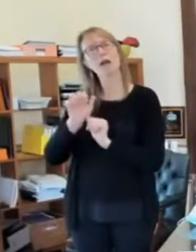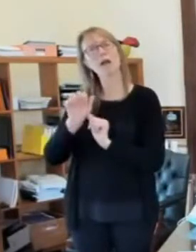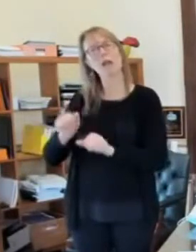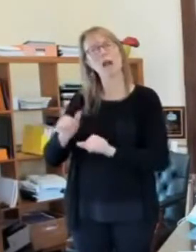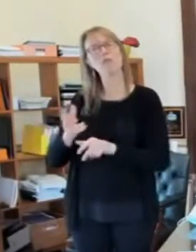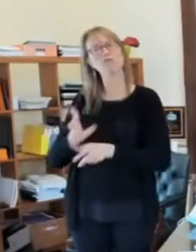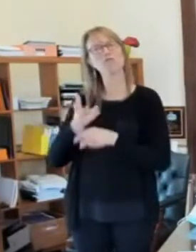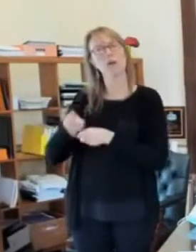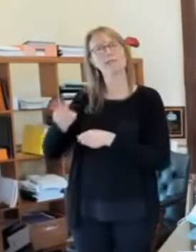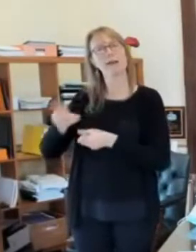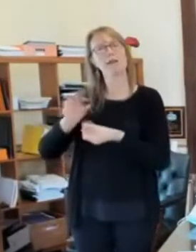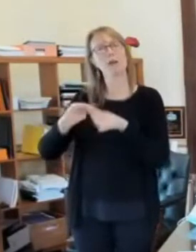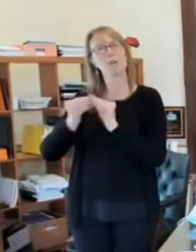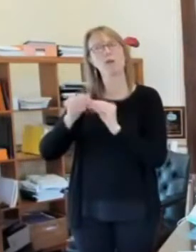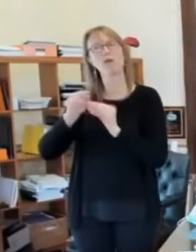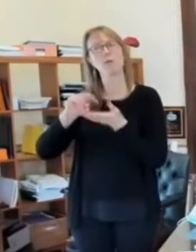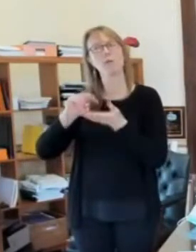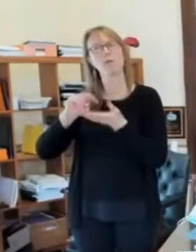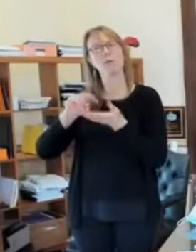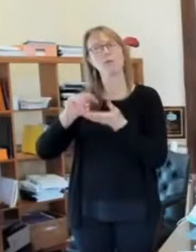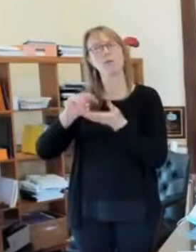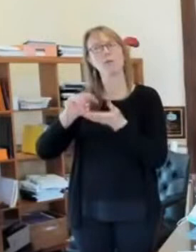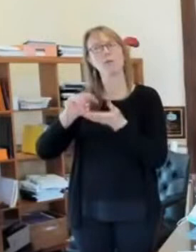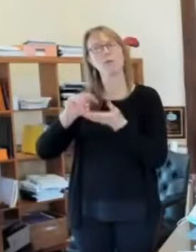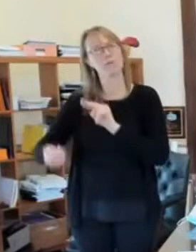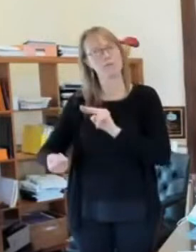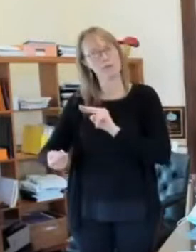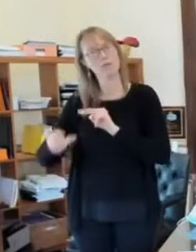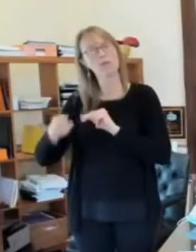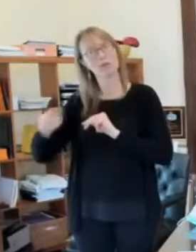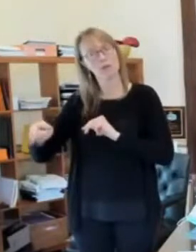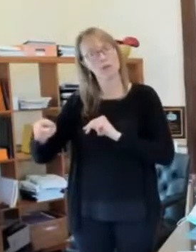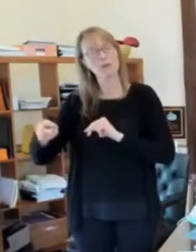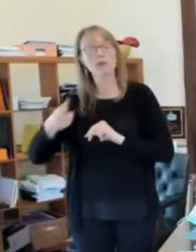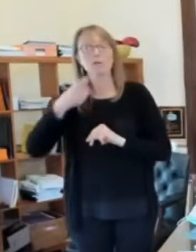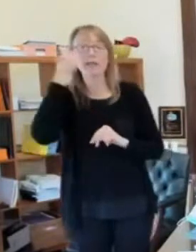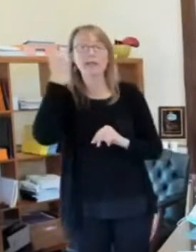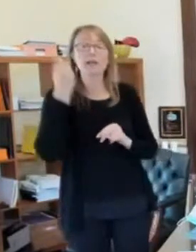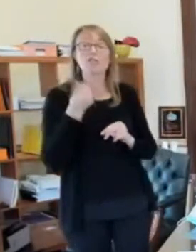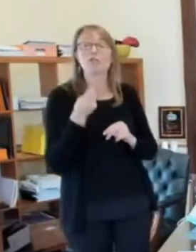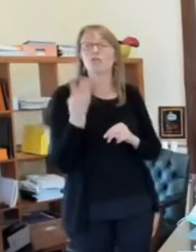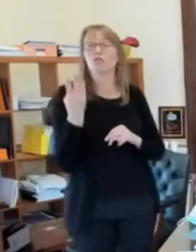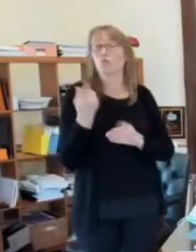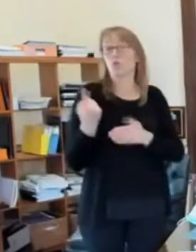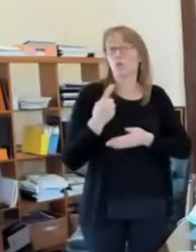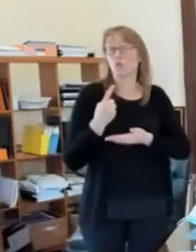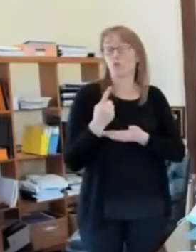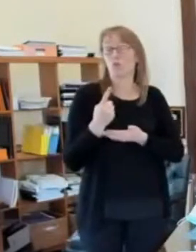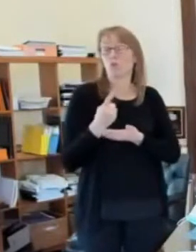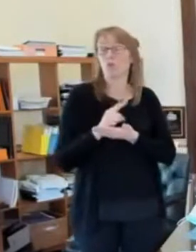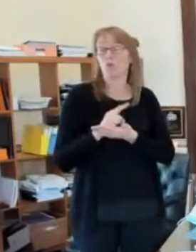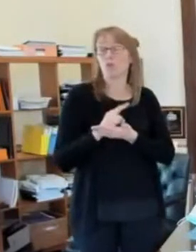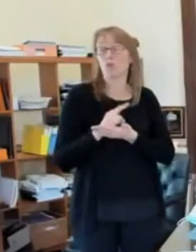3 weeks ago, when we were testing a similar number of people, our positivity rate was running